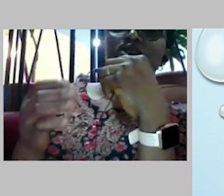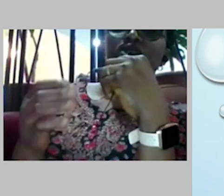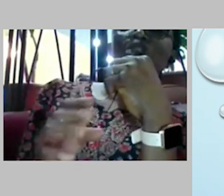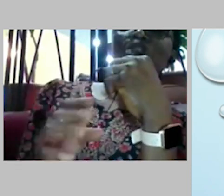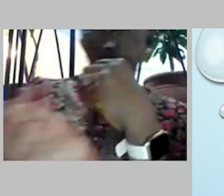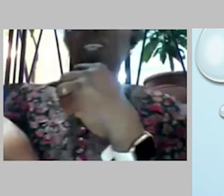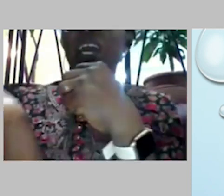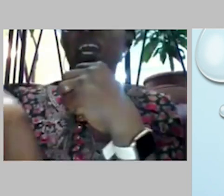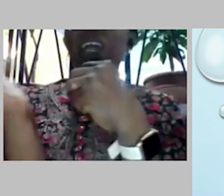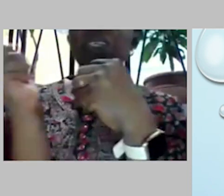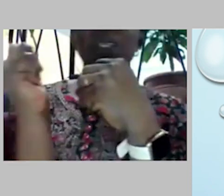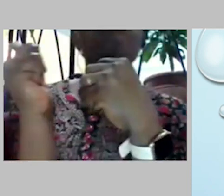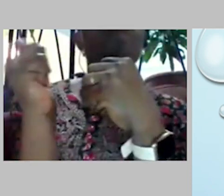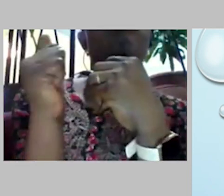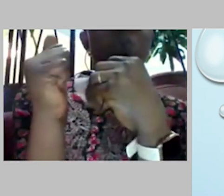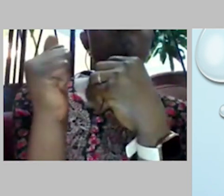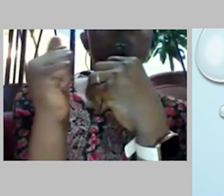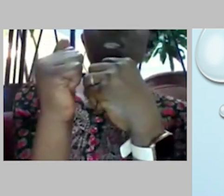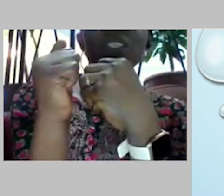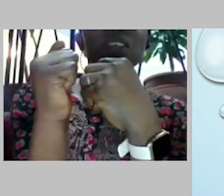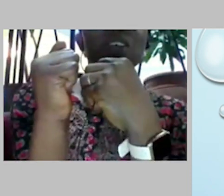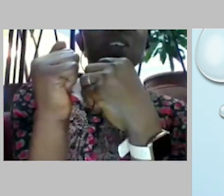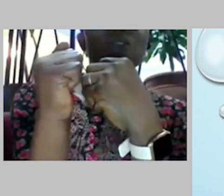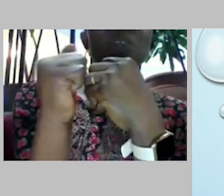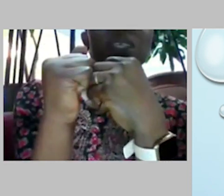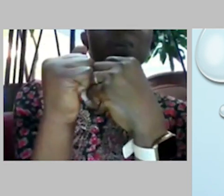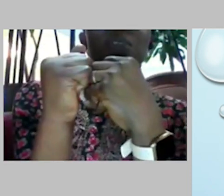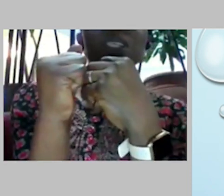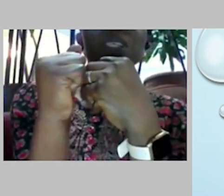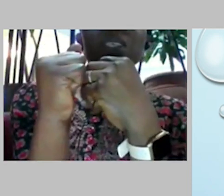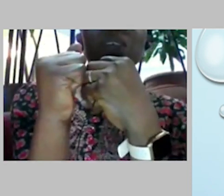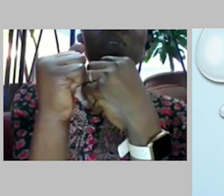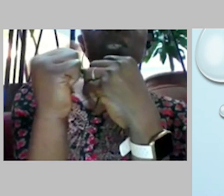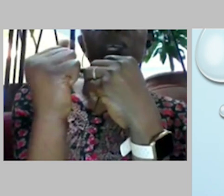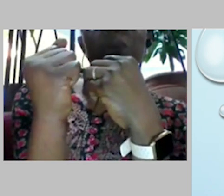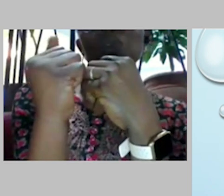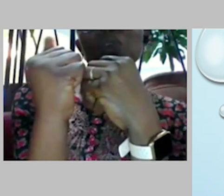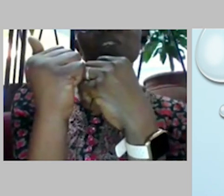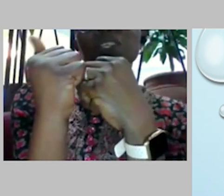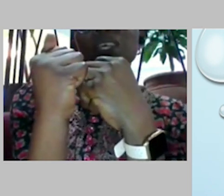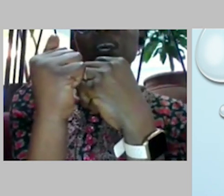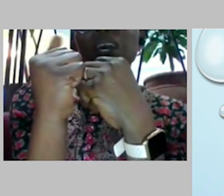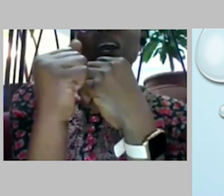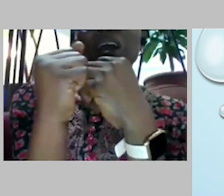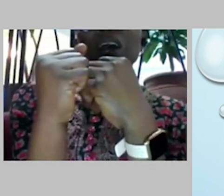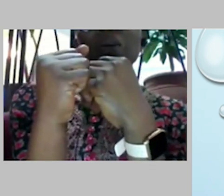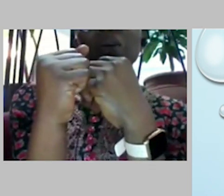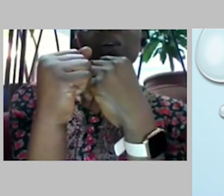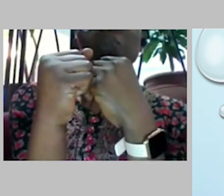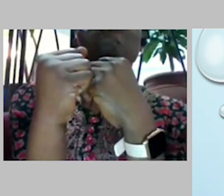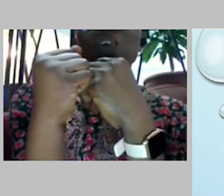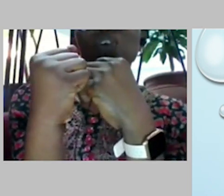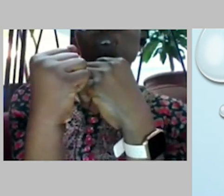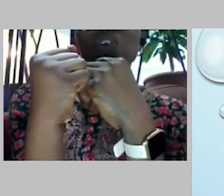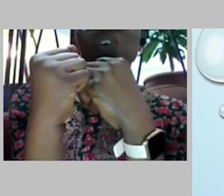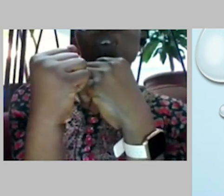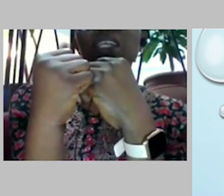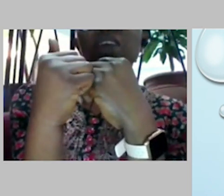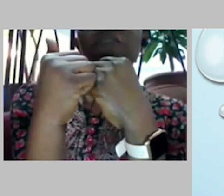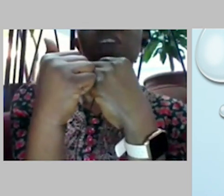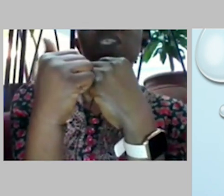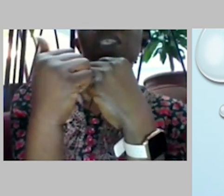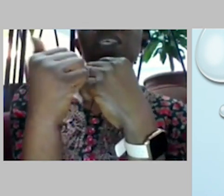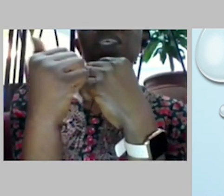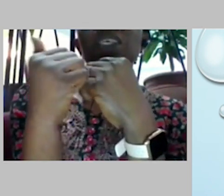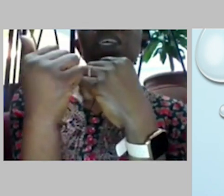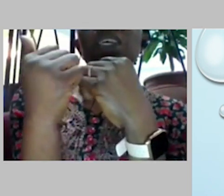is not accessible to persons with disabilities, some of the examples of this are the poor user